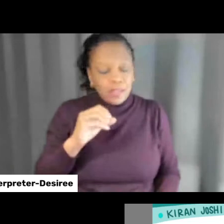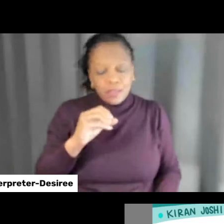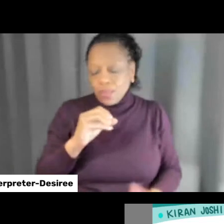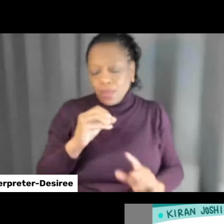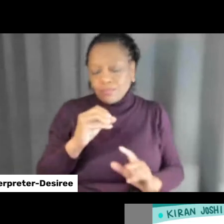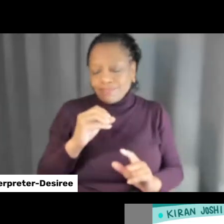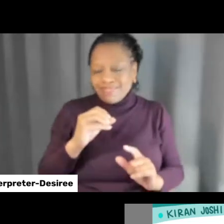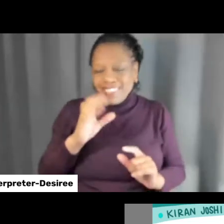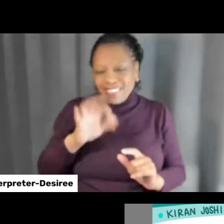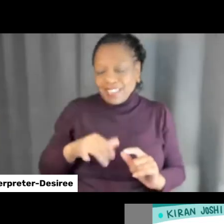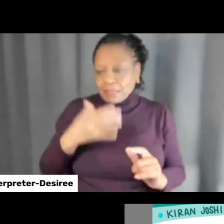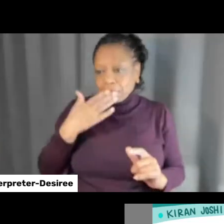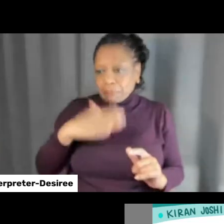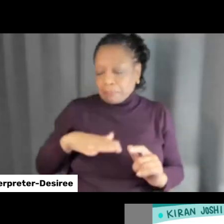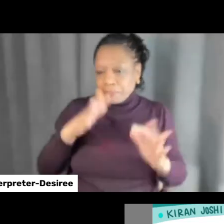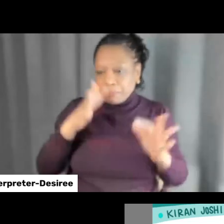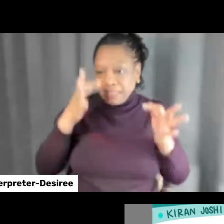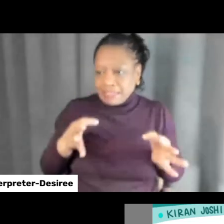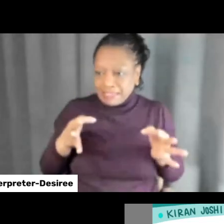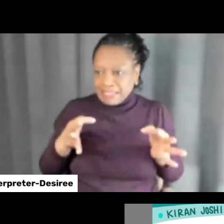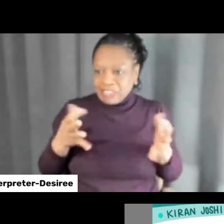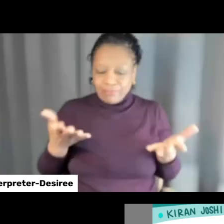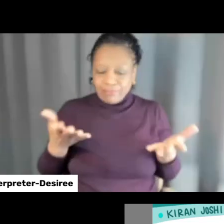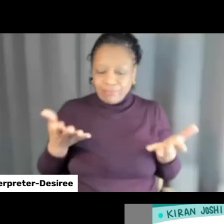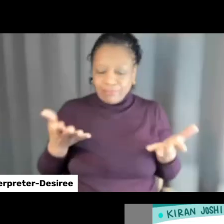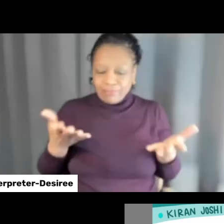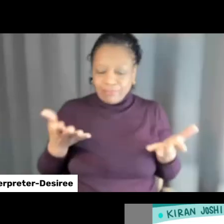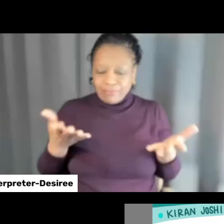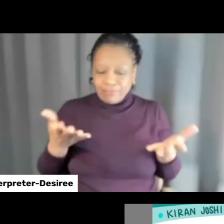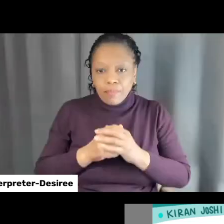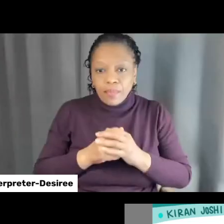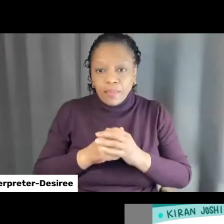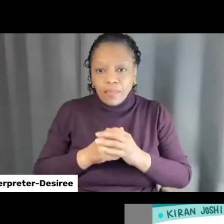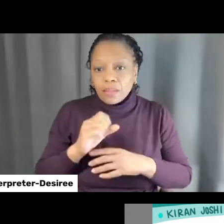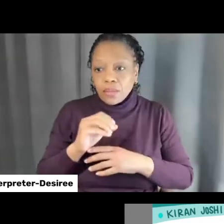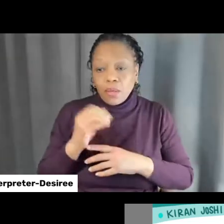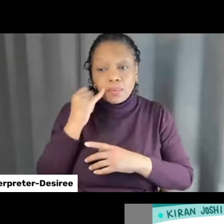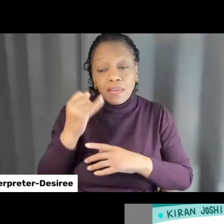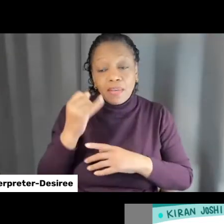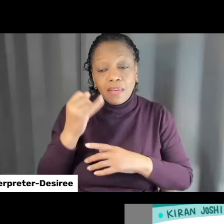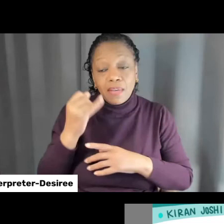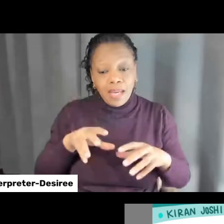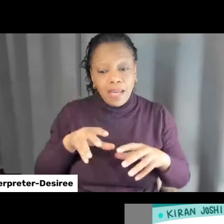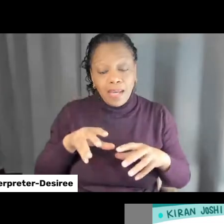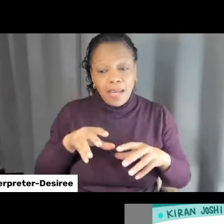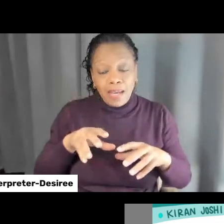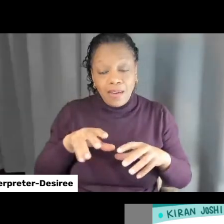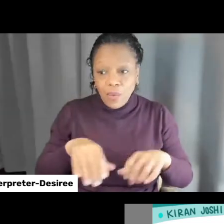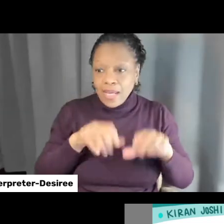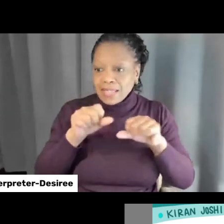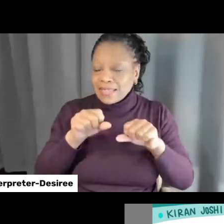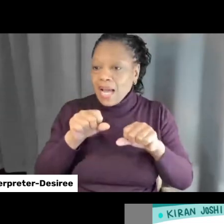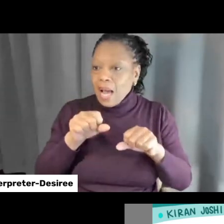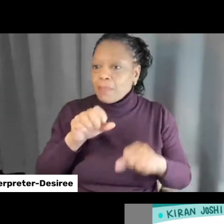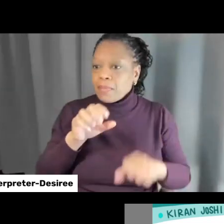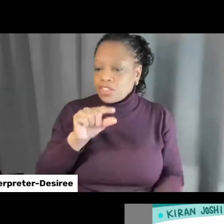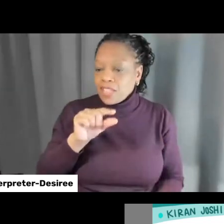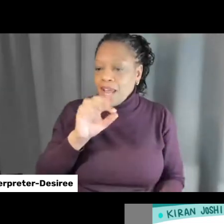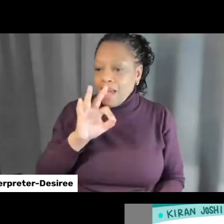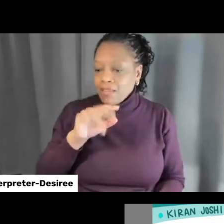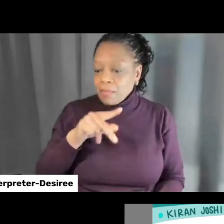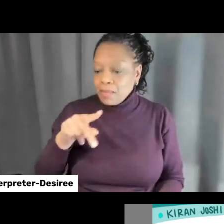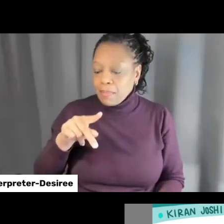GFPP and adoption of GFPP principles will take us a long way towards not only food justice, but social